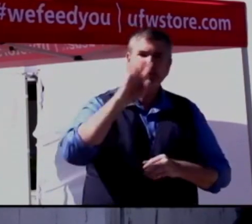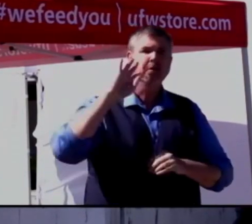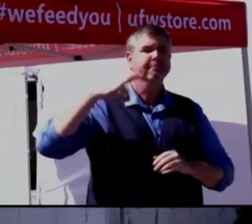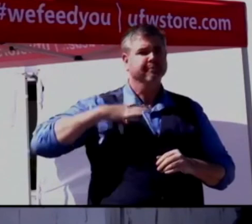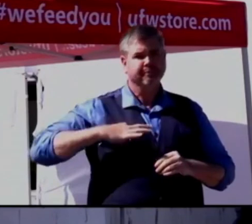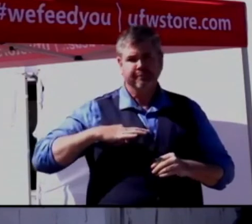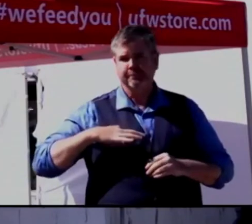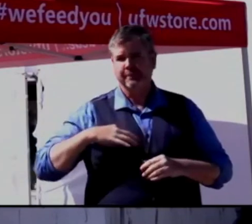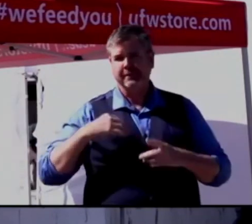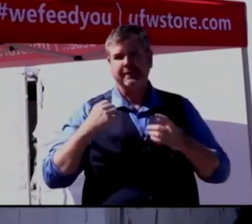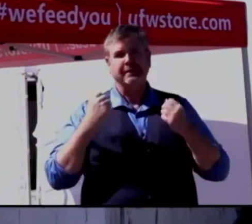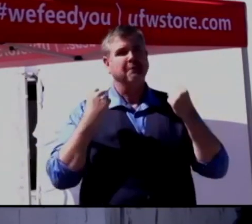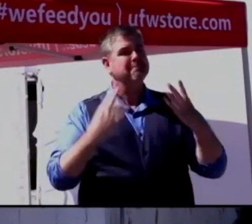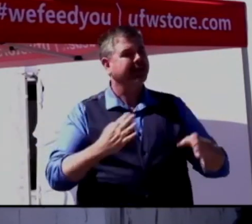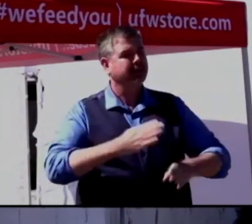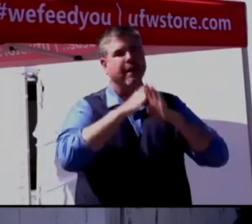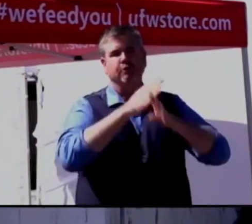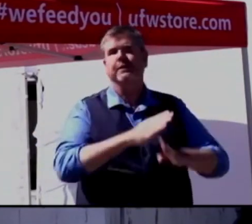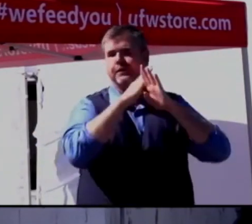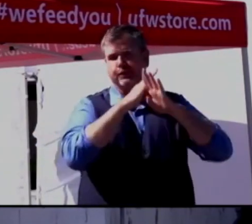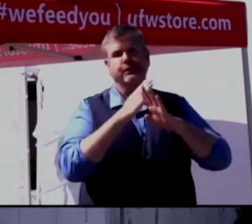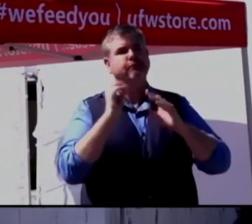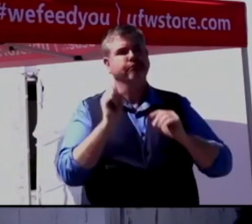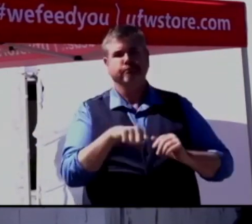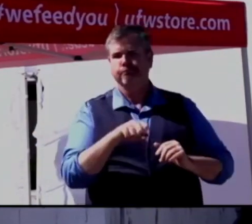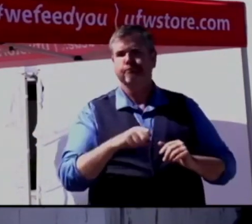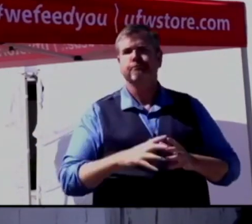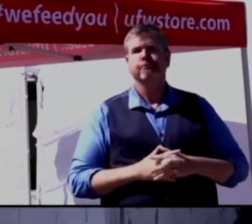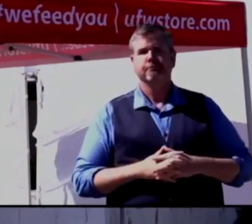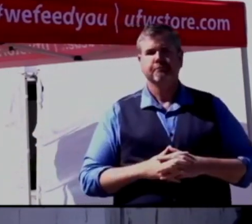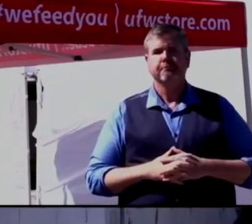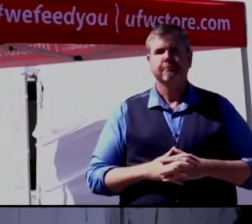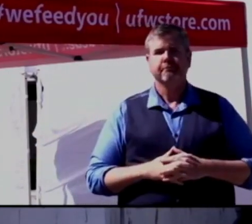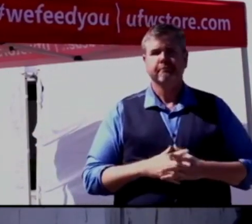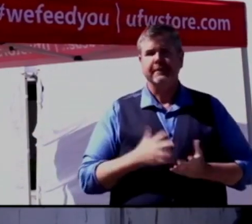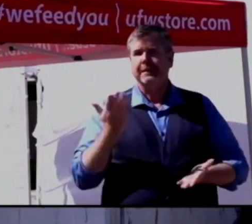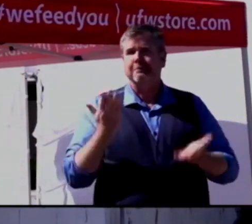barriers, including we need to offer the vaccine when people are not working or taking care of their